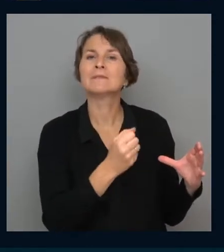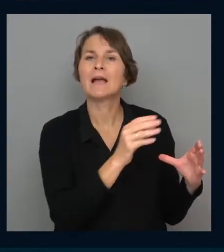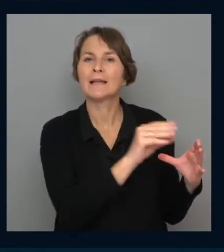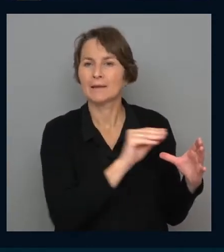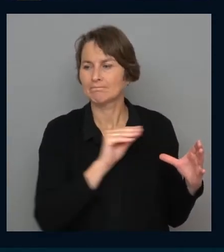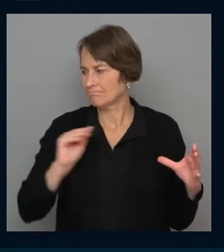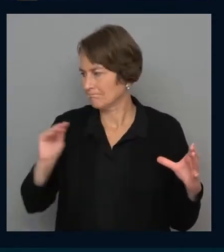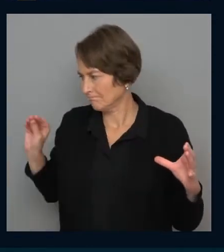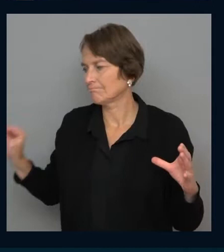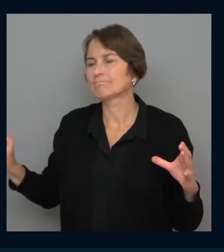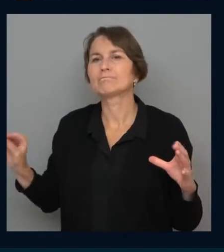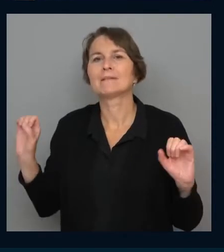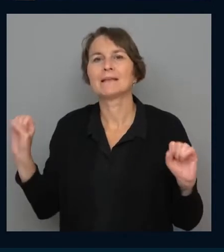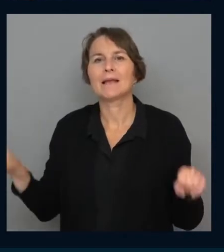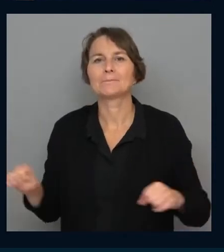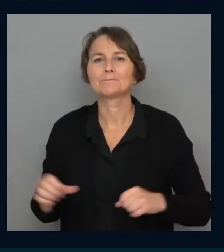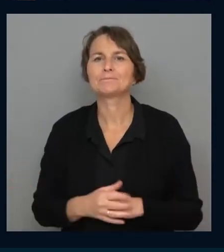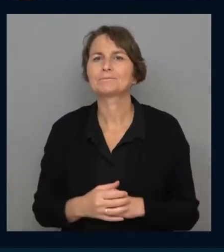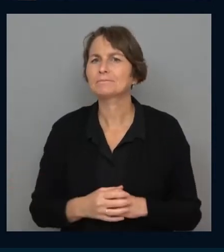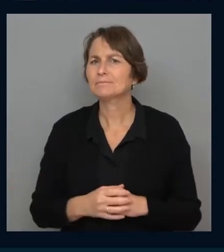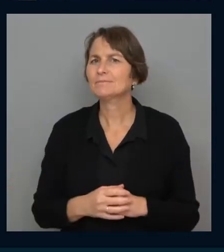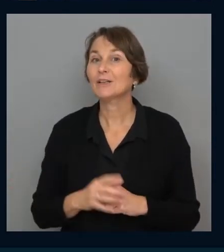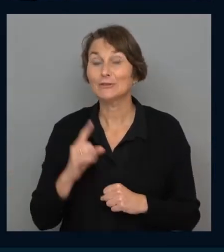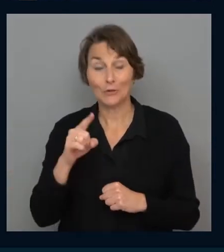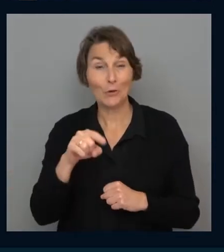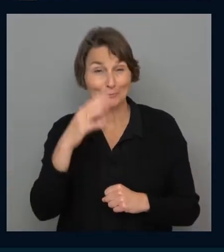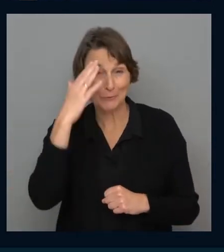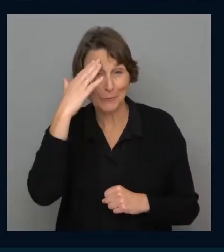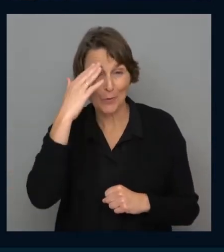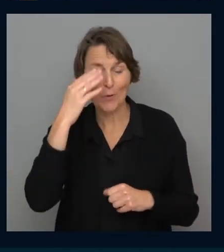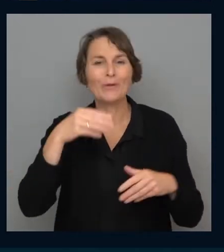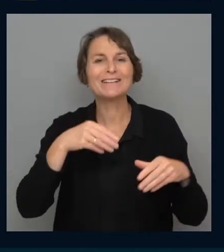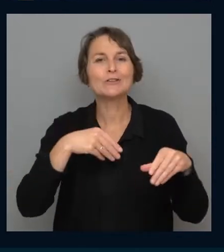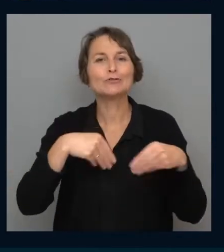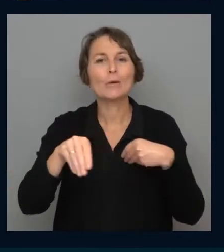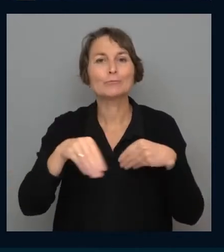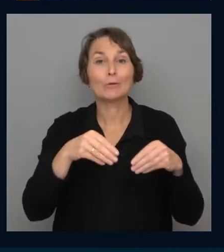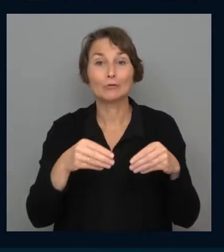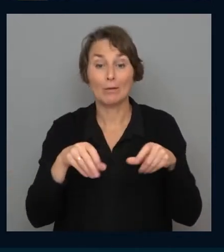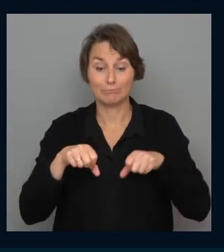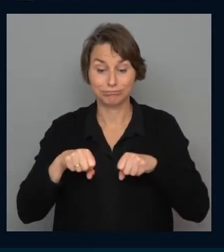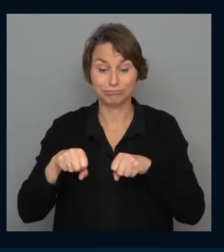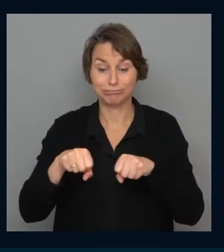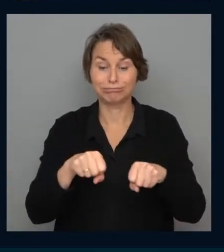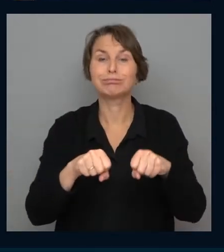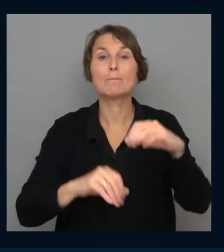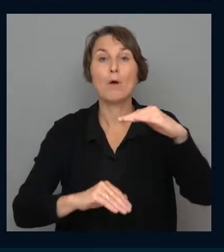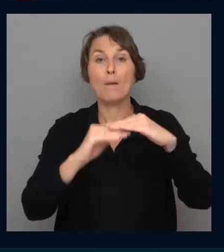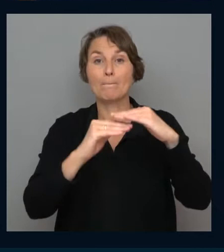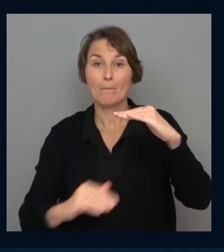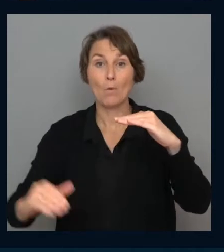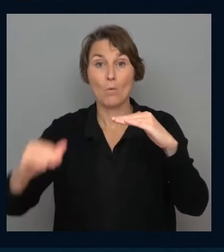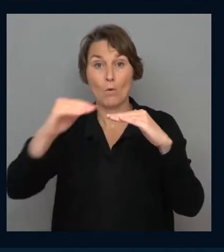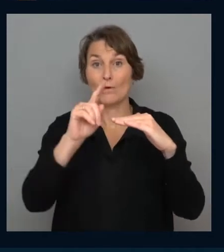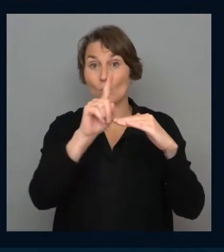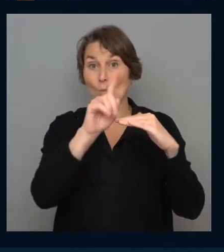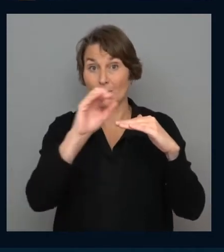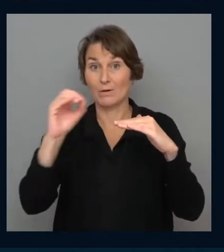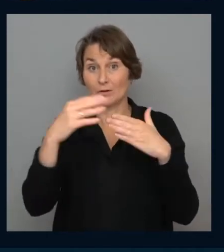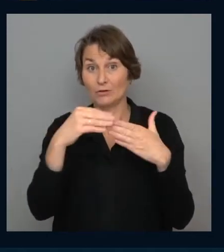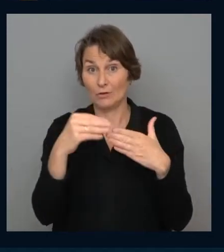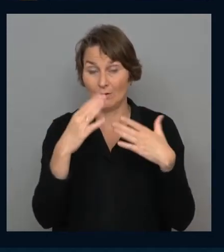So we want to change that threshold that the marketing people have asked us to do. So I'm just going to go in simply here, change this threshold